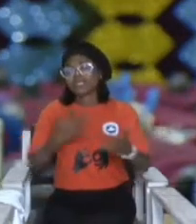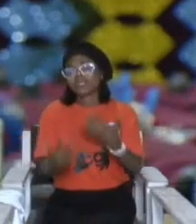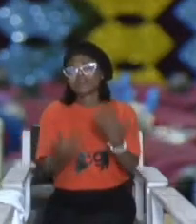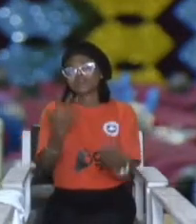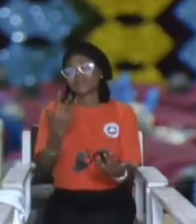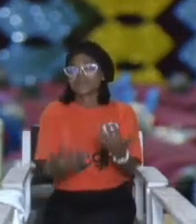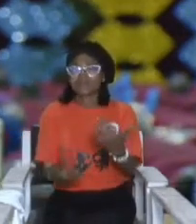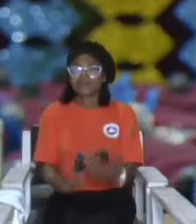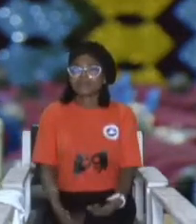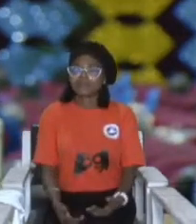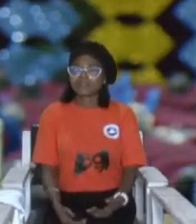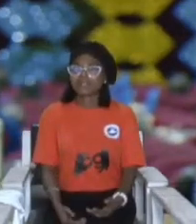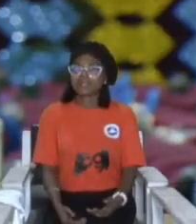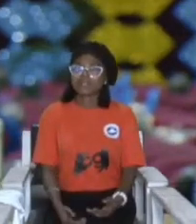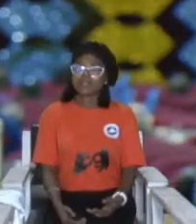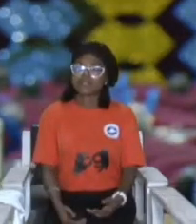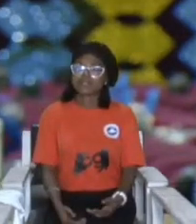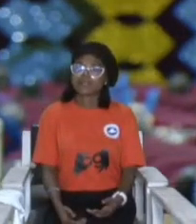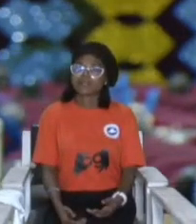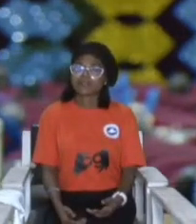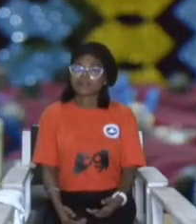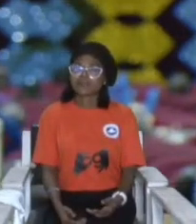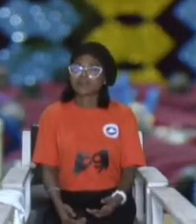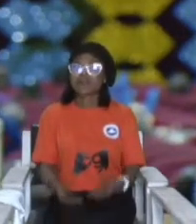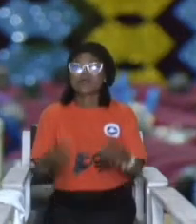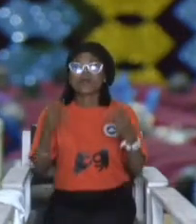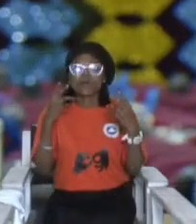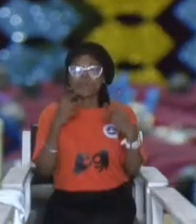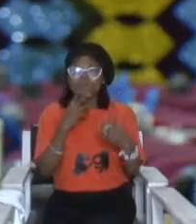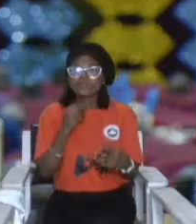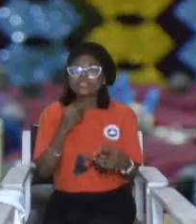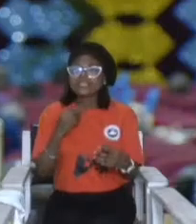That's stage number one. Moses had the promise